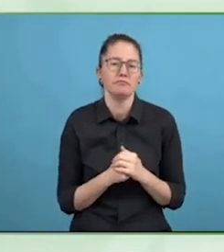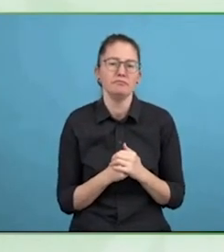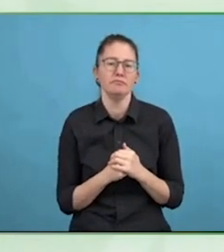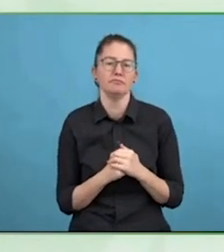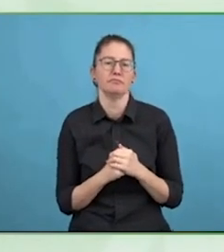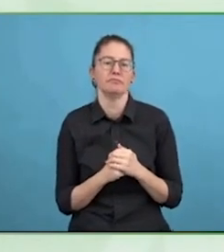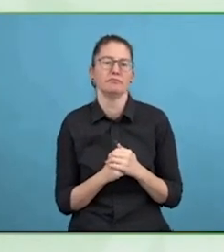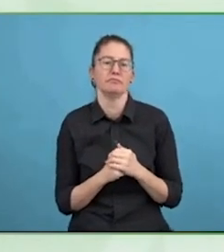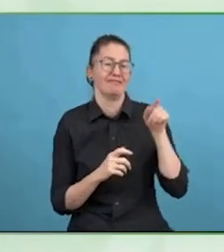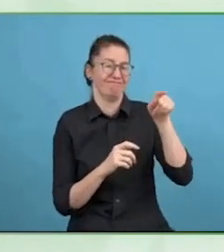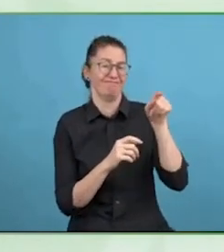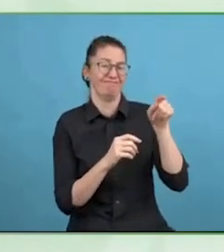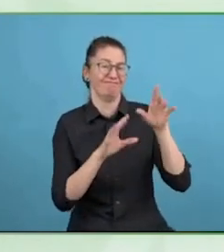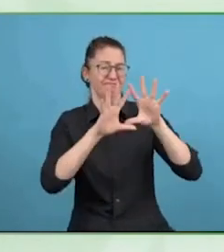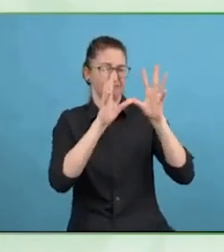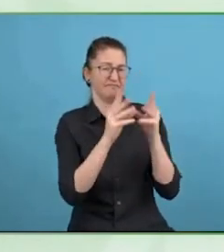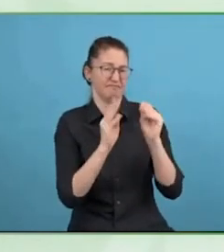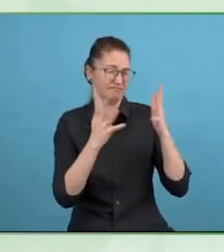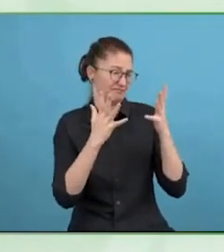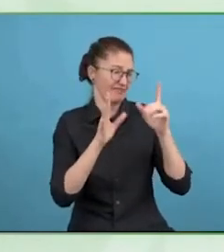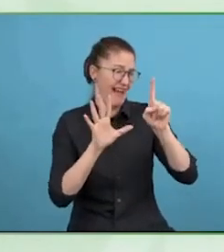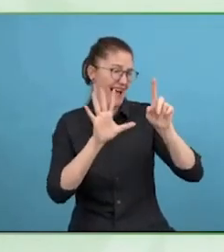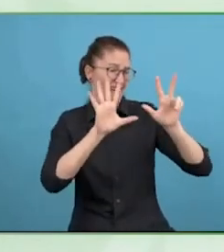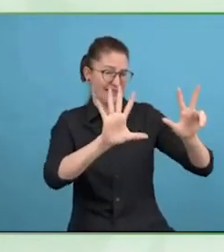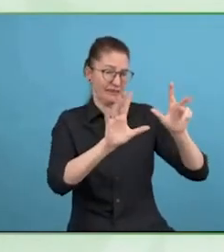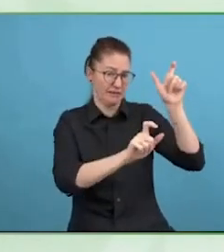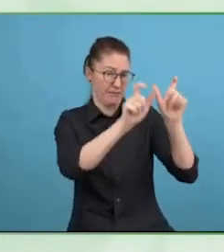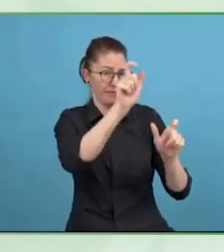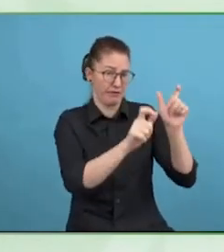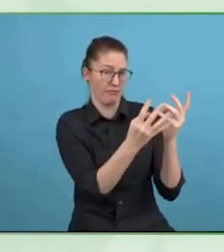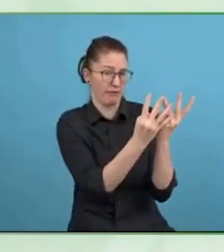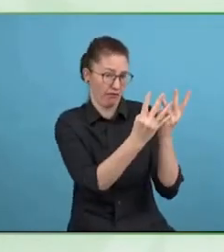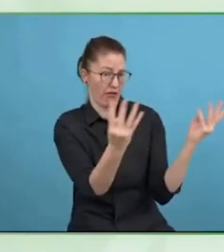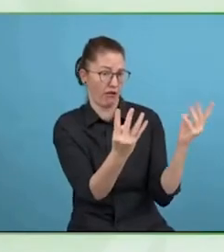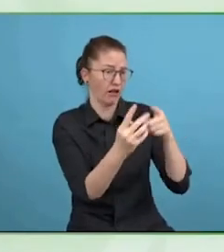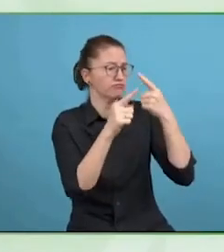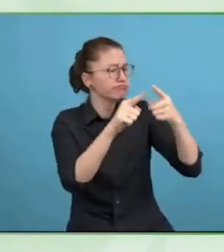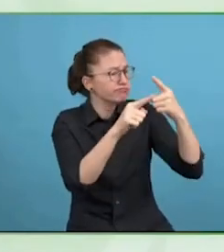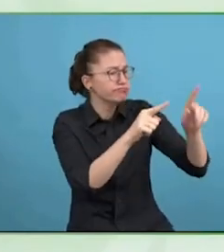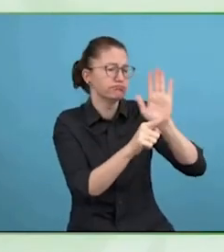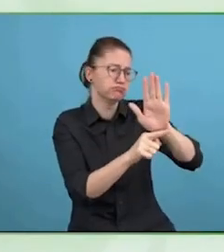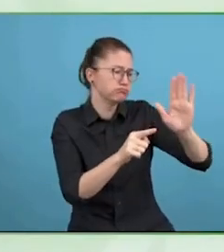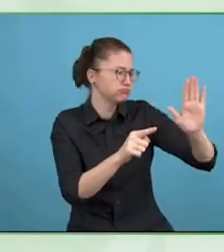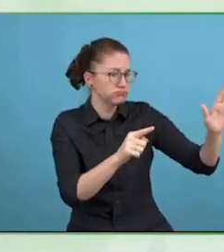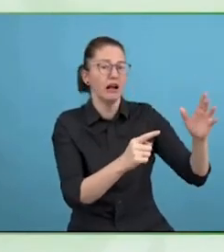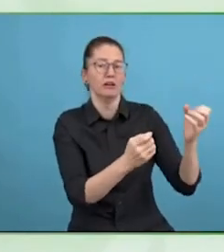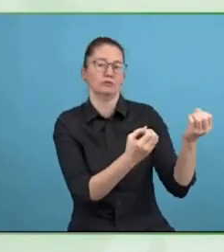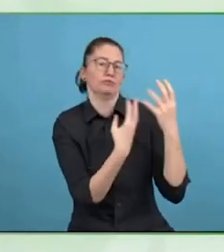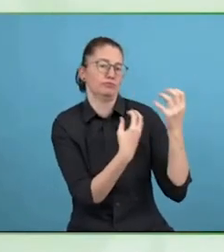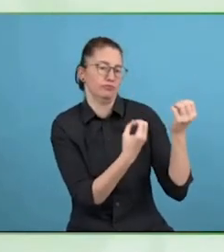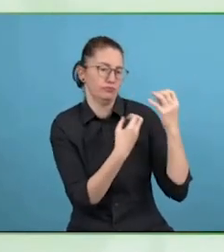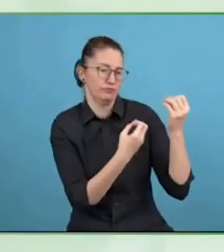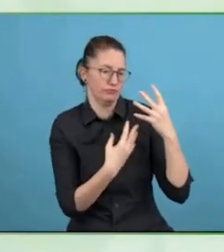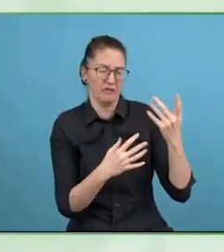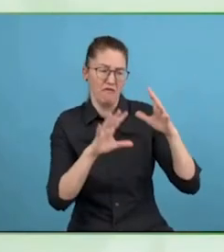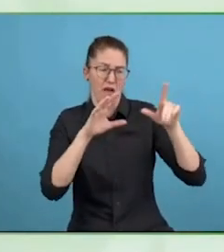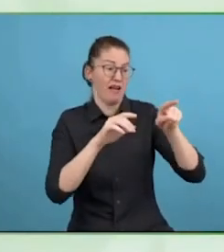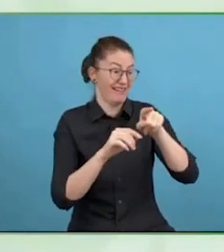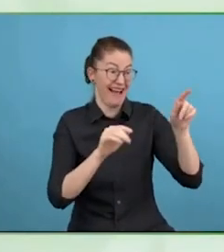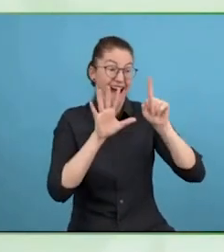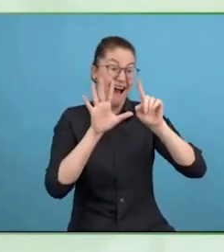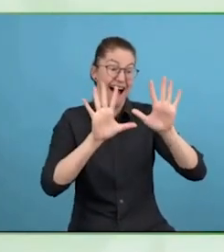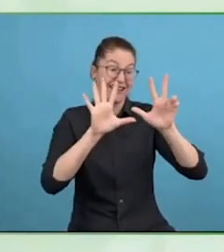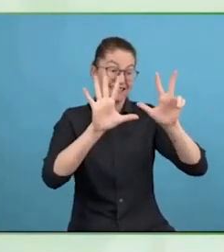most importantly, the majority of our board was organizations of persons with disabilities. And you